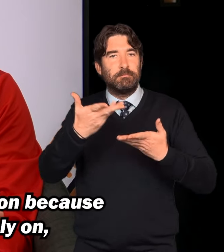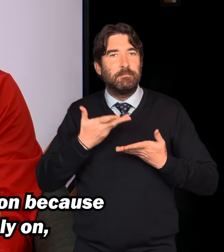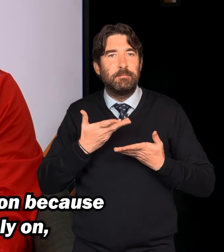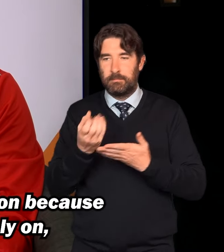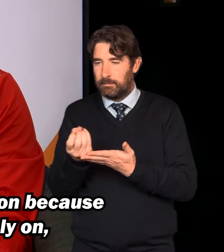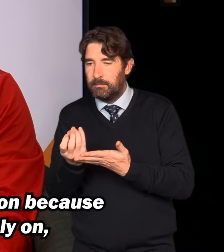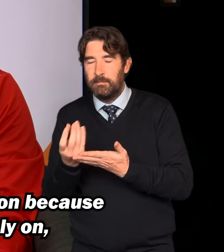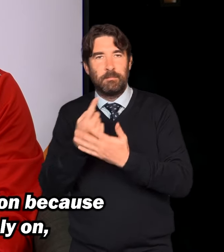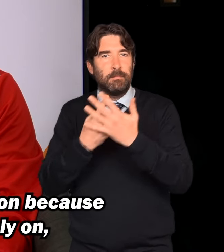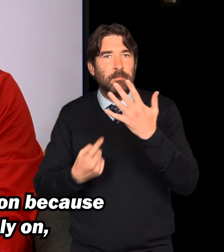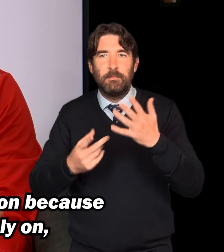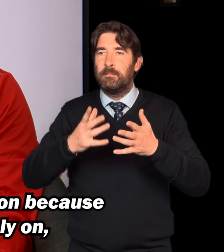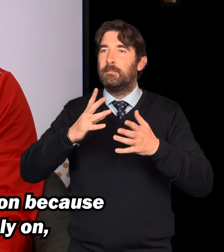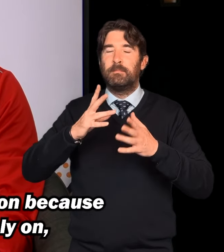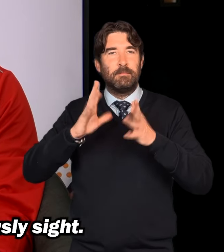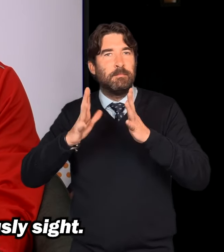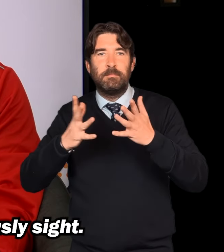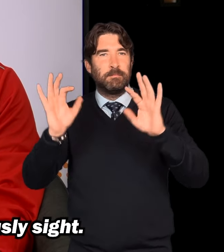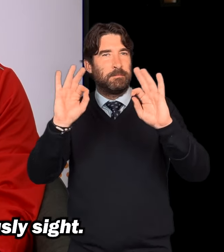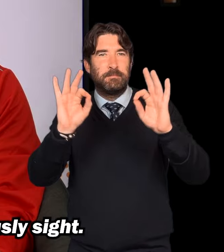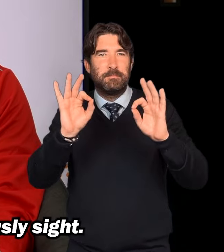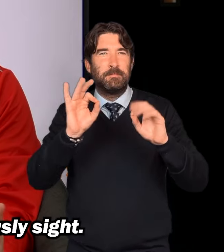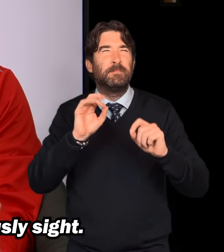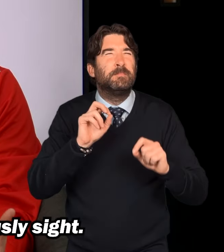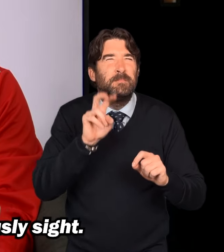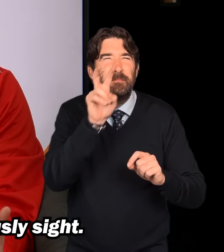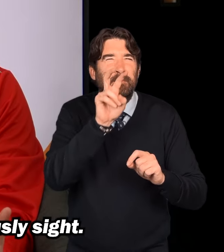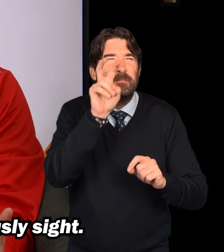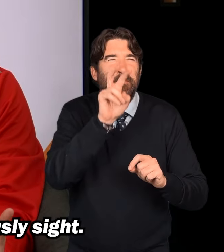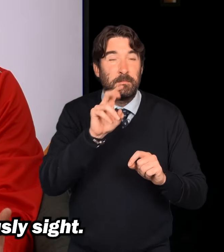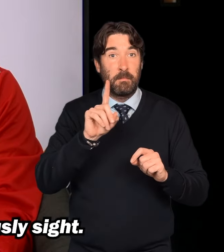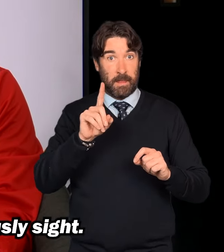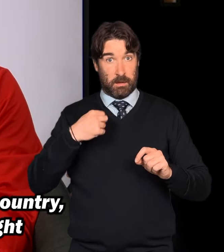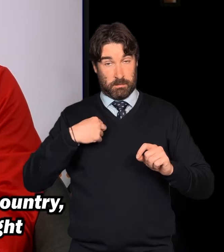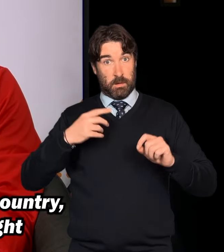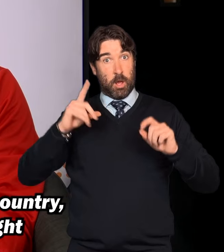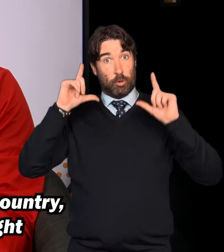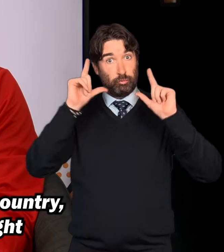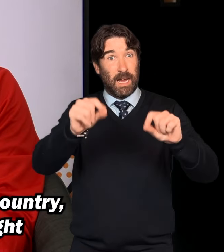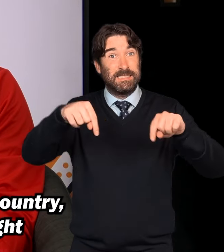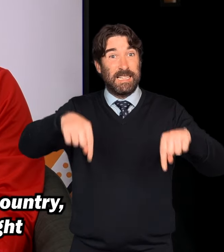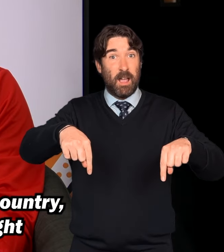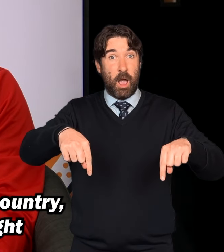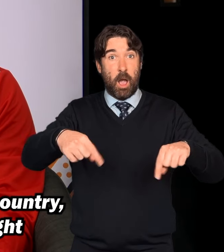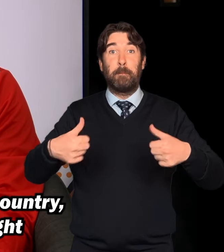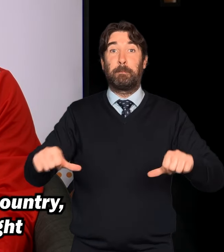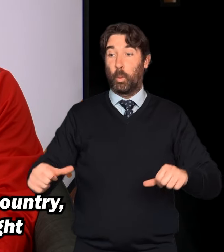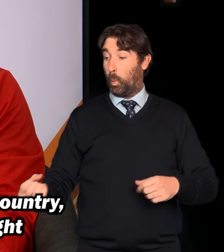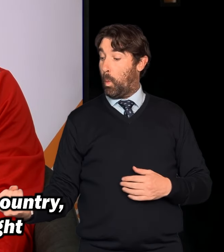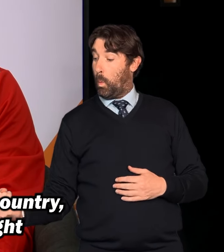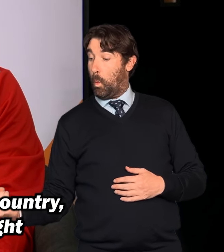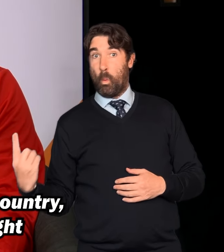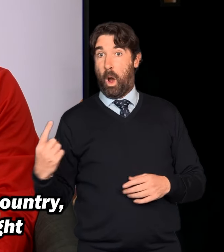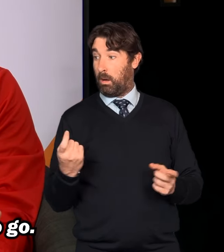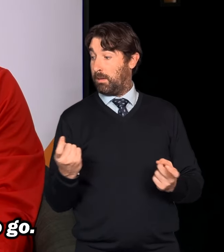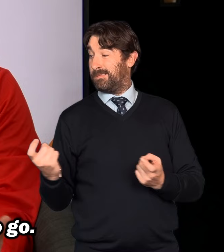having to sort of rely on all the sensors, obviously sight. When we go to race in this country, we only